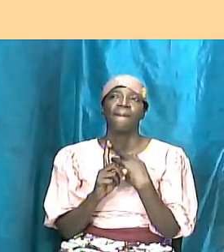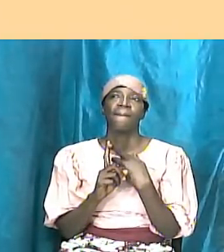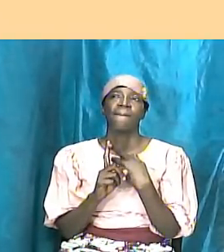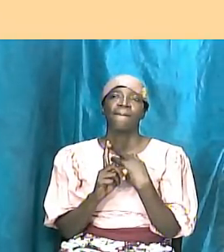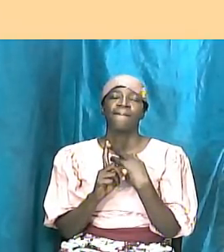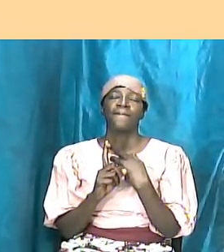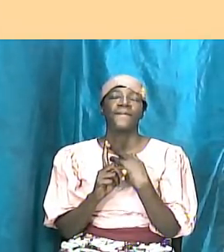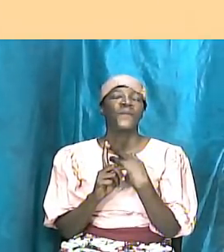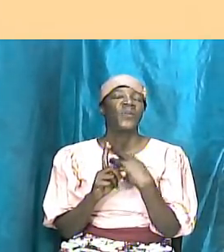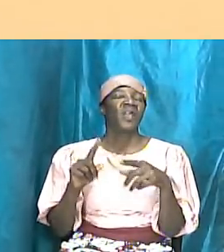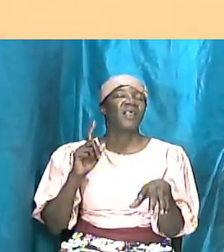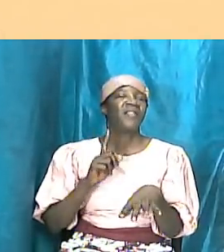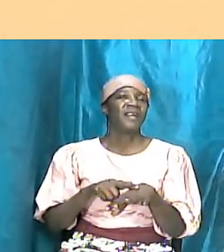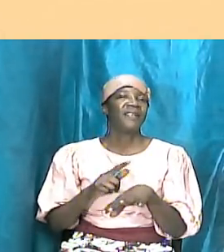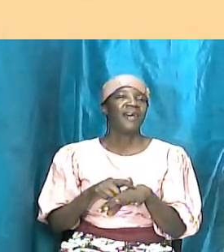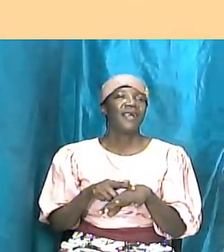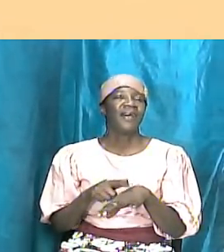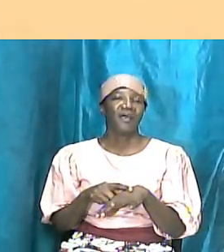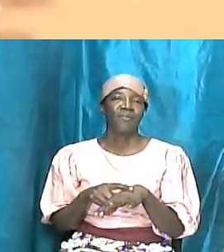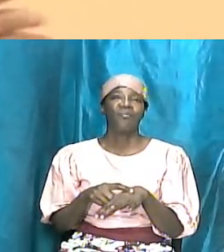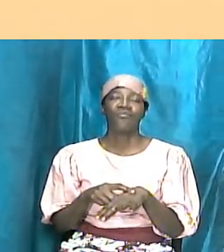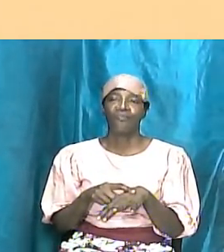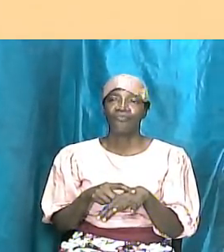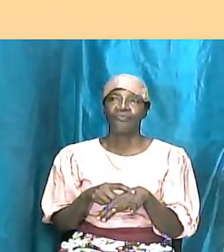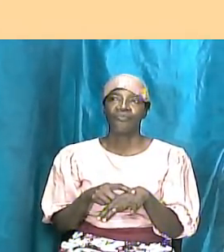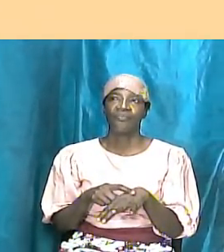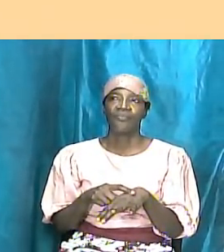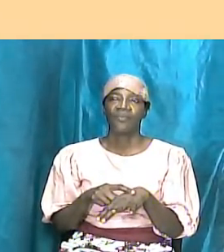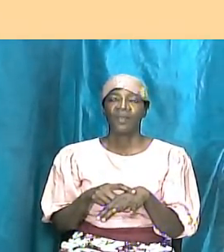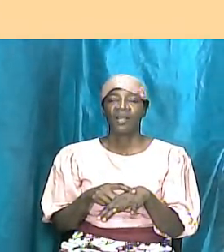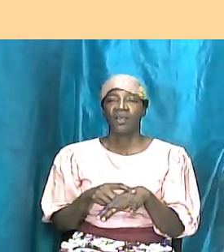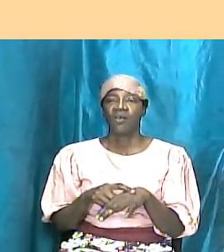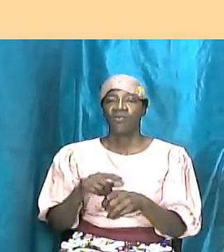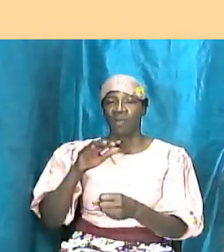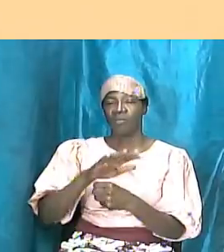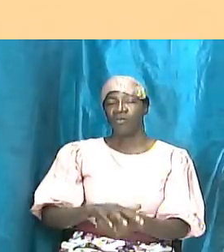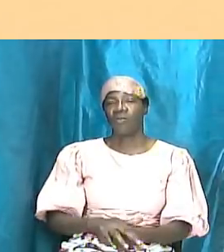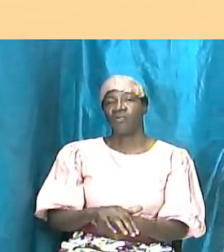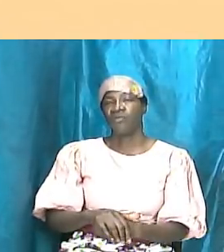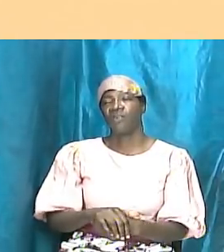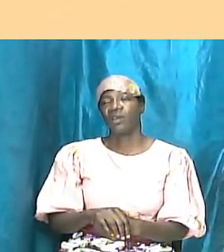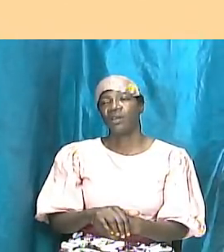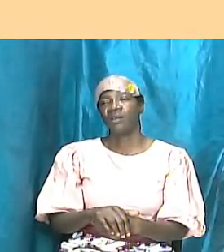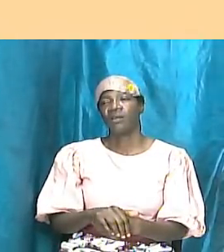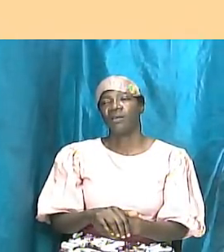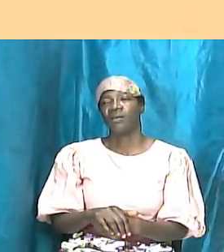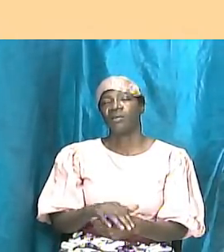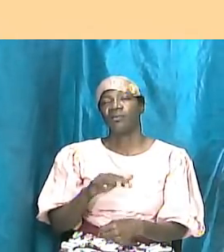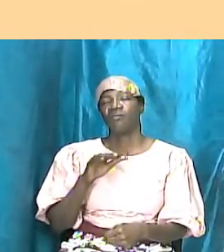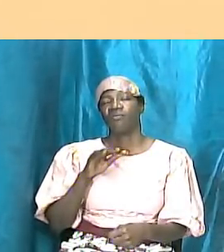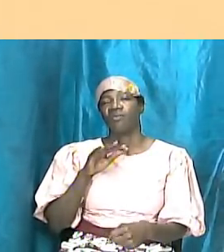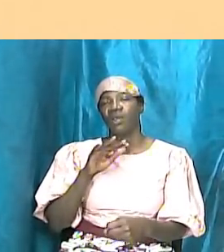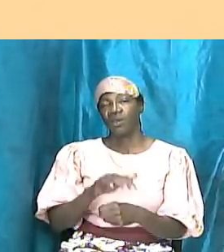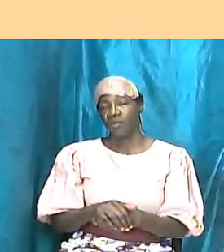we're getting at that little time now, there's a breather, you know, from the corona over the last 2 years, not corona, sorry, but the